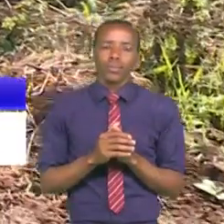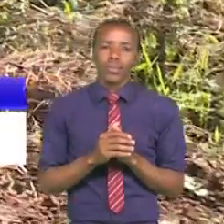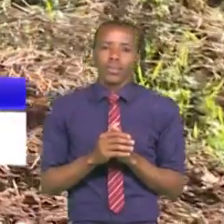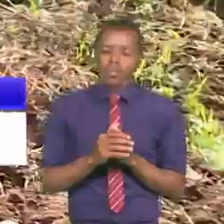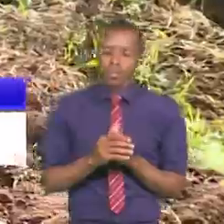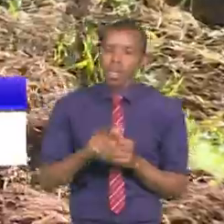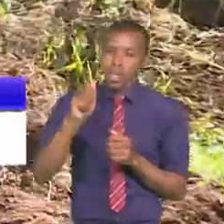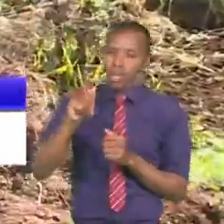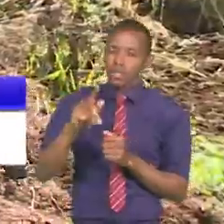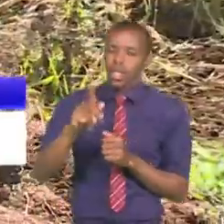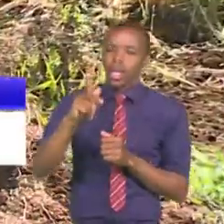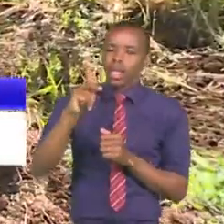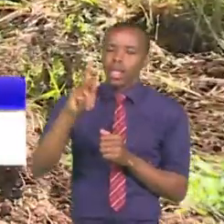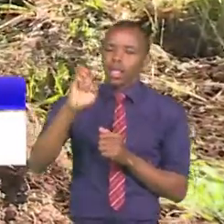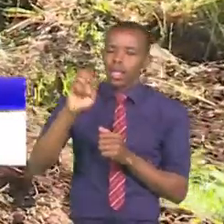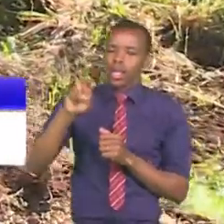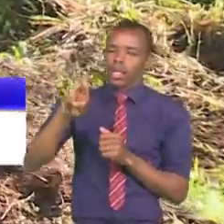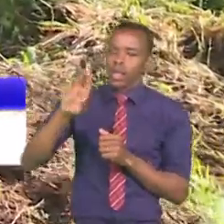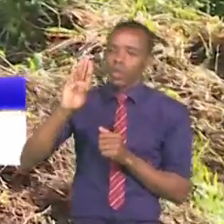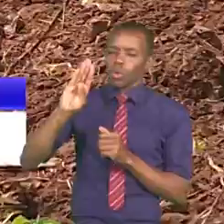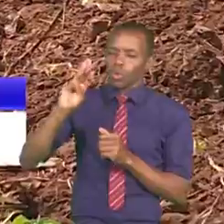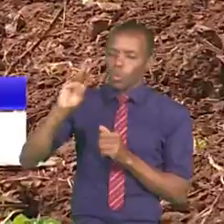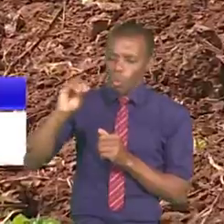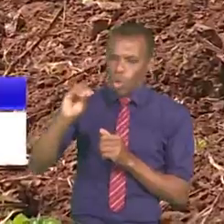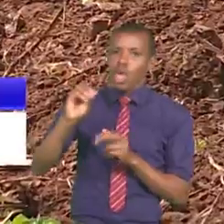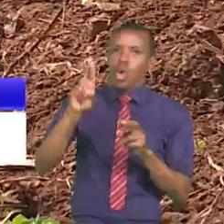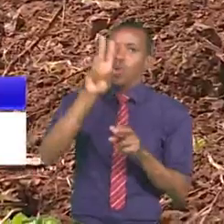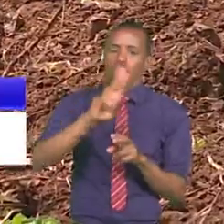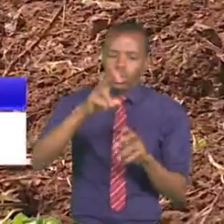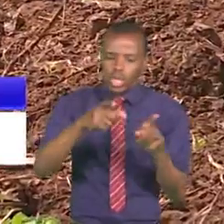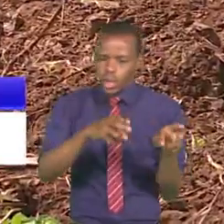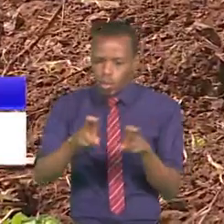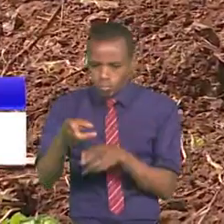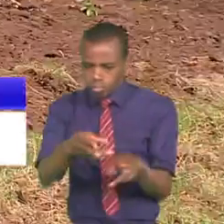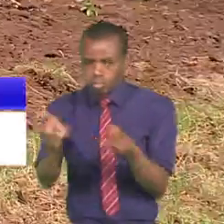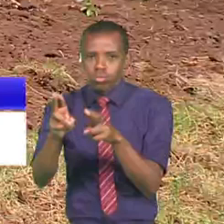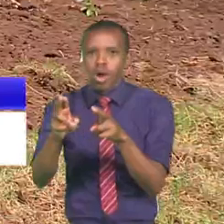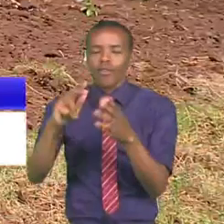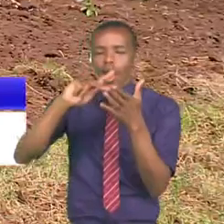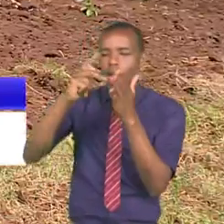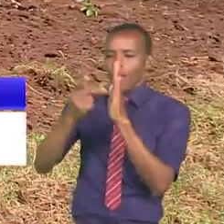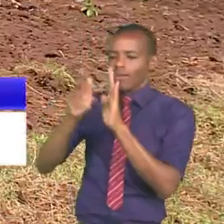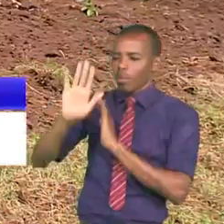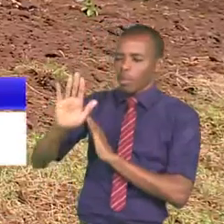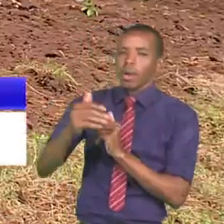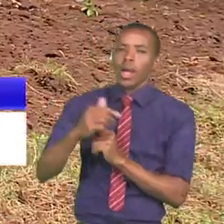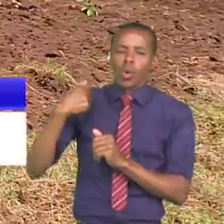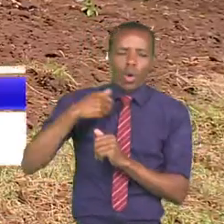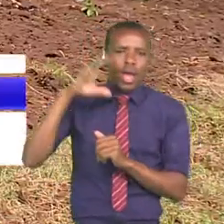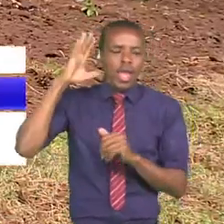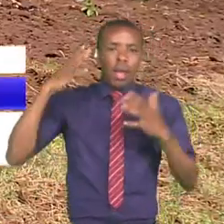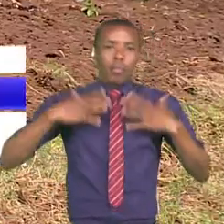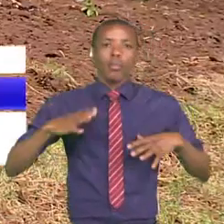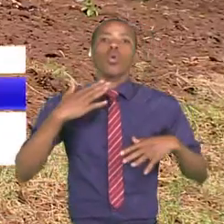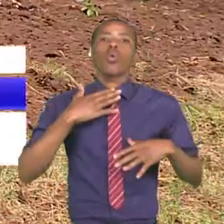Rachel Kerubo is a farmer and she uses Mbagathi River water for her livelihood project. And we fear like those people are going to